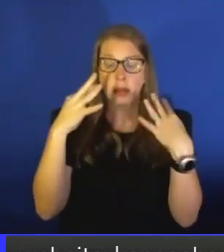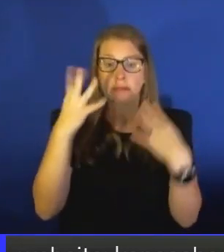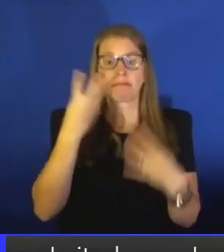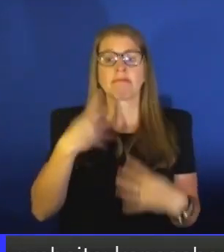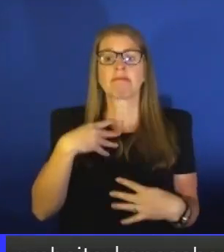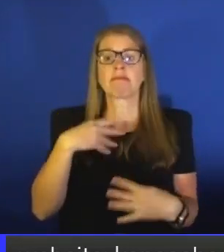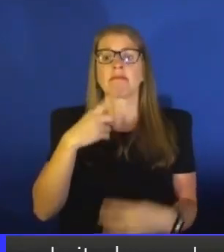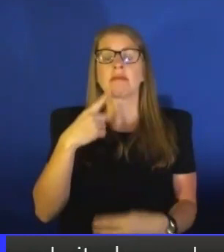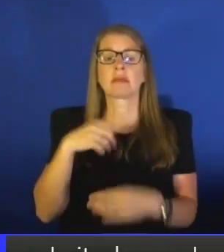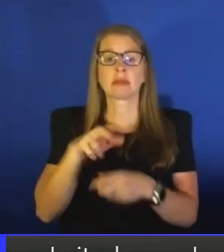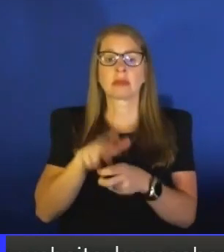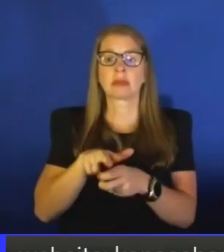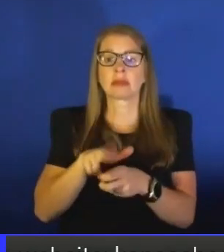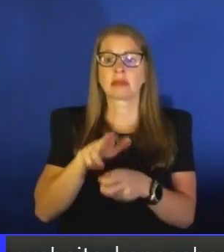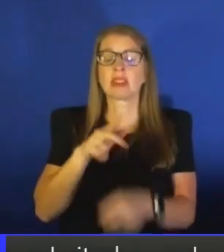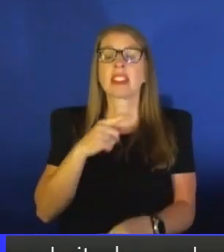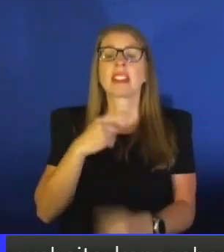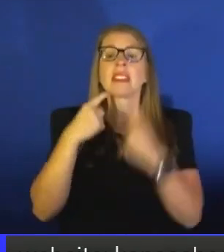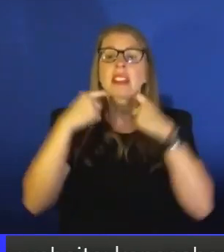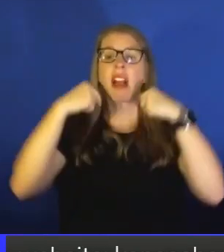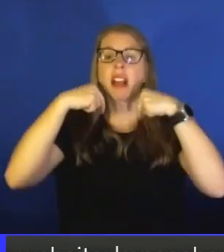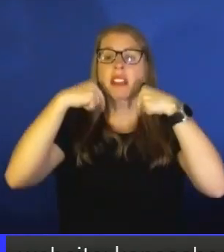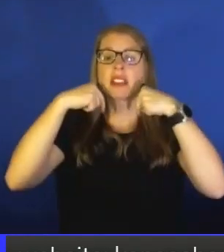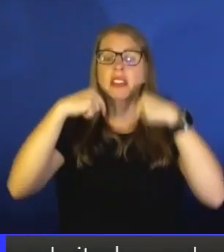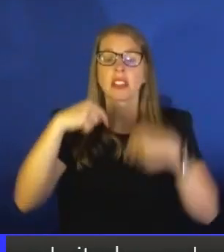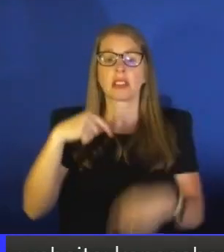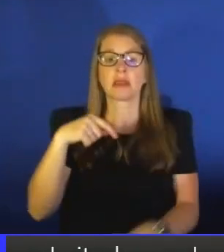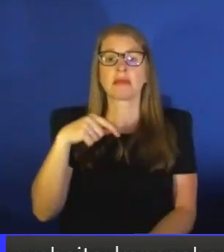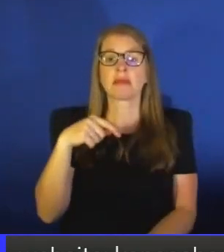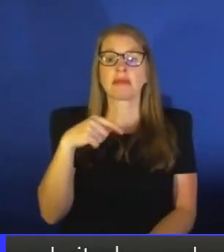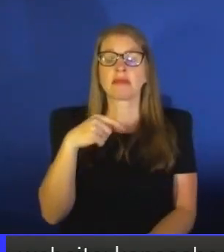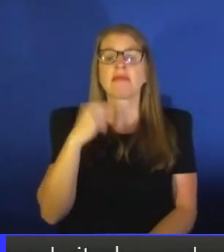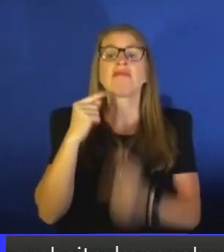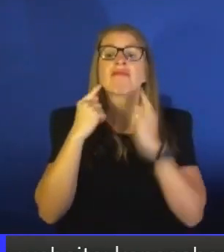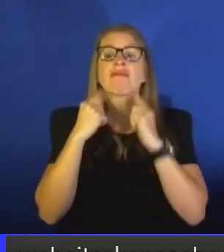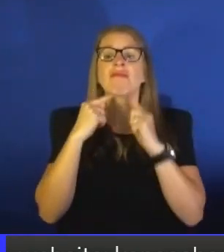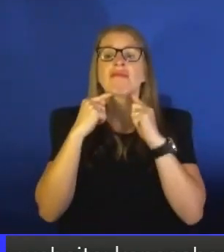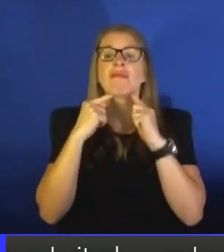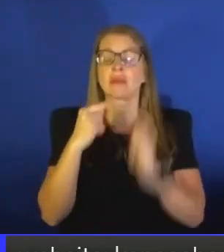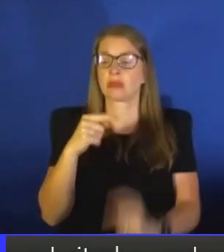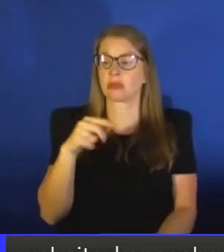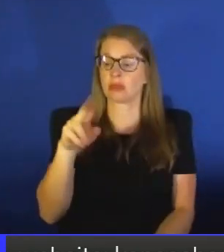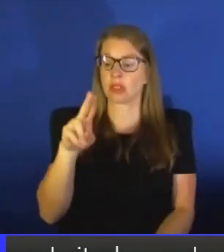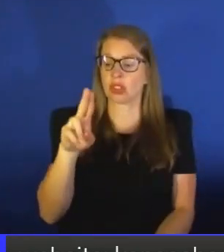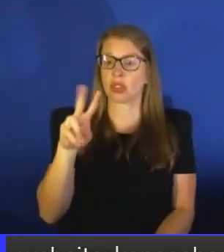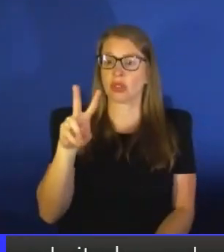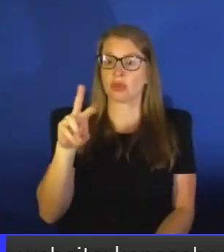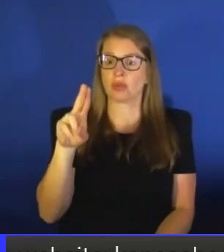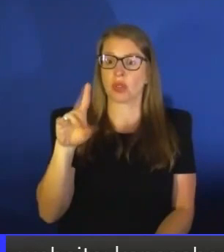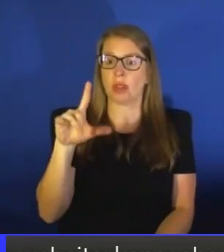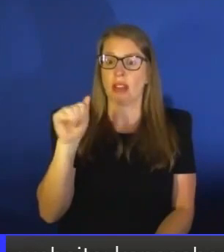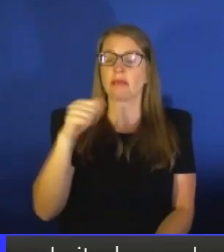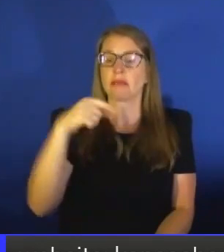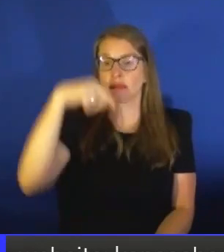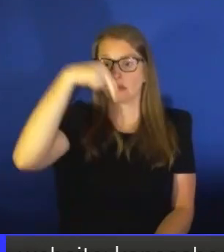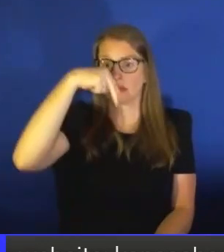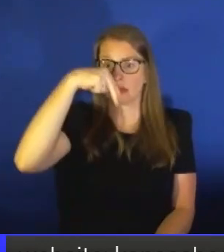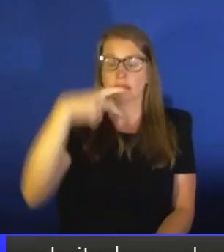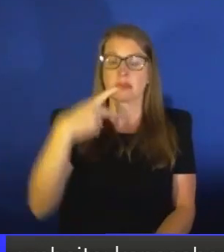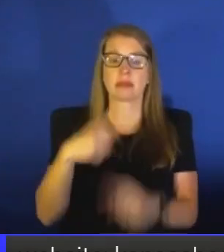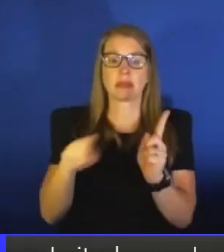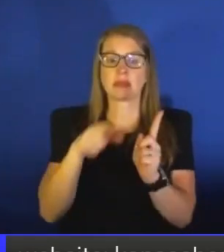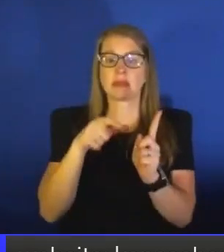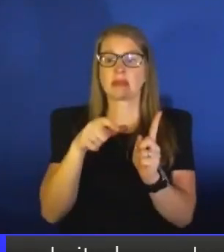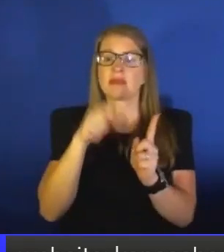the tonsils, other parts, the uvula that hangs down the roof of the mouth, and we do that for some patients, but we don't do that nearly as much